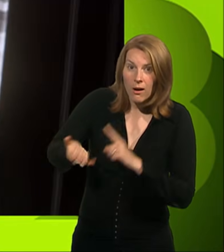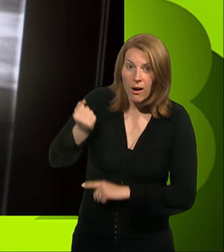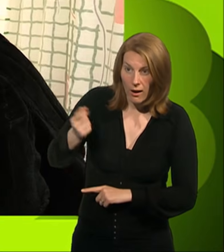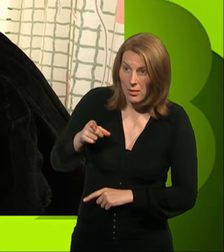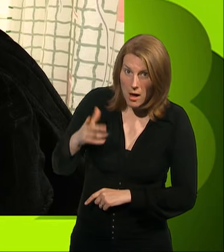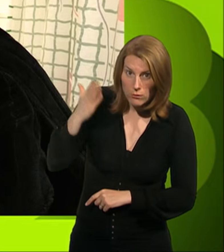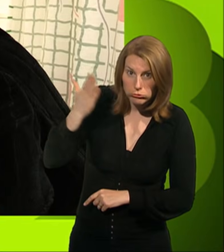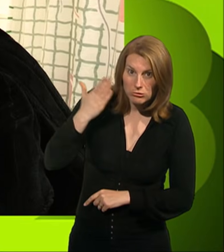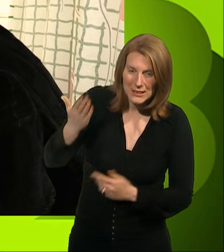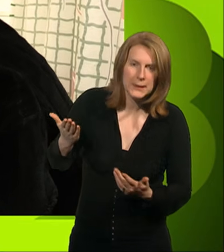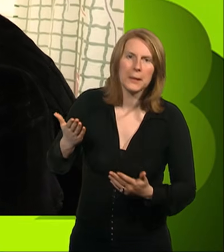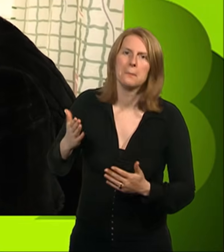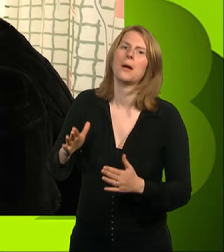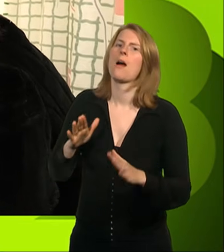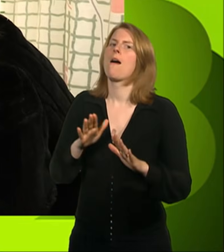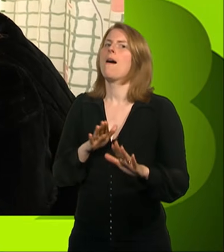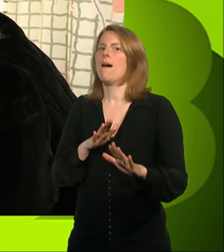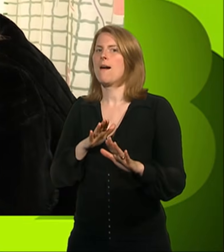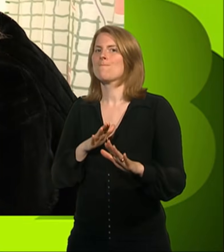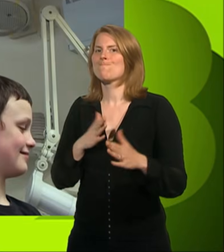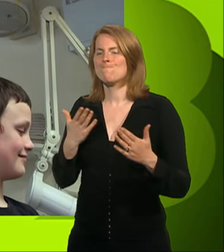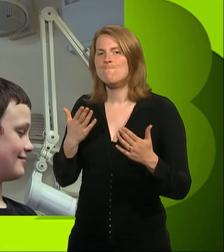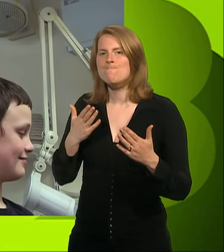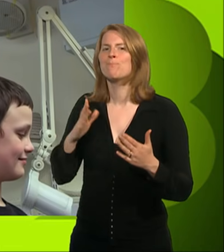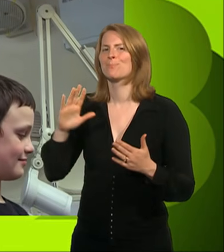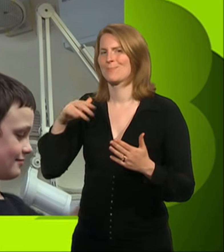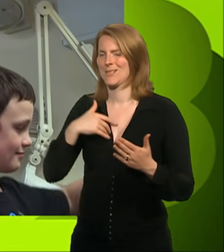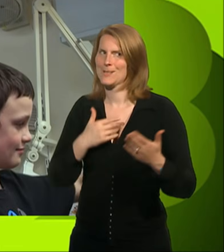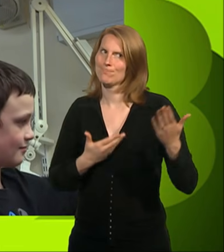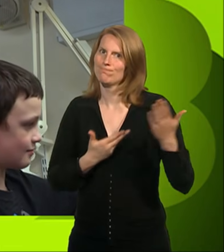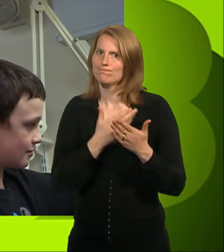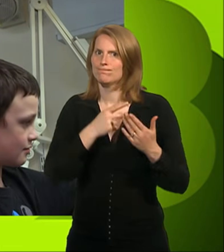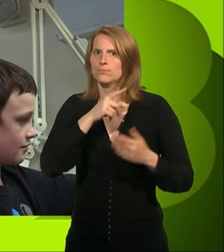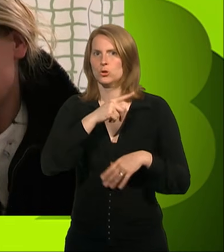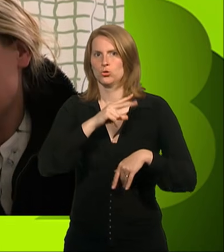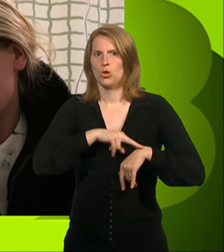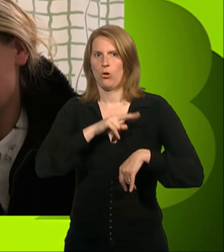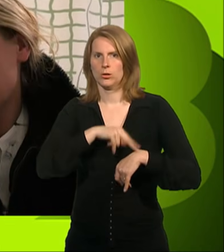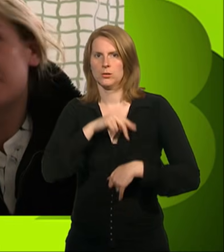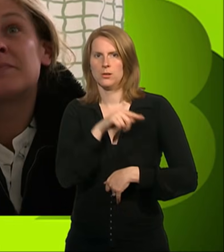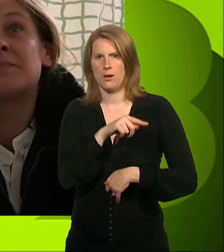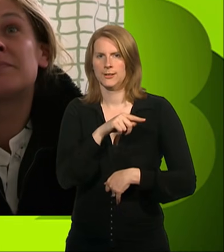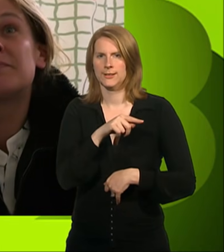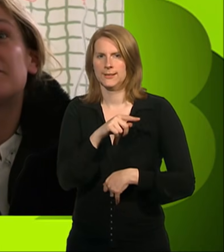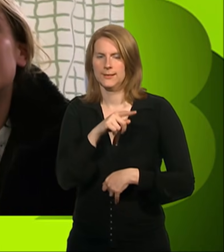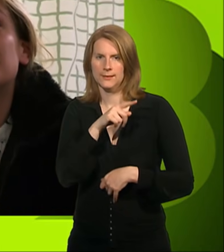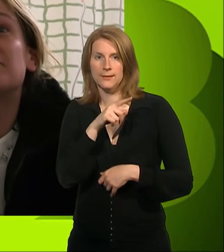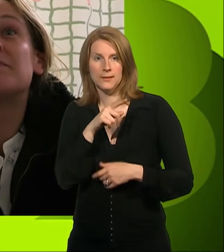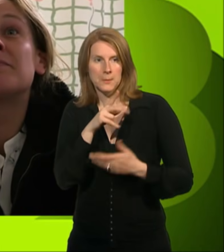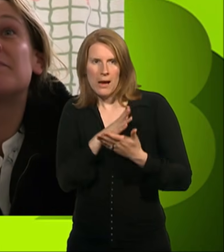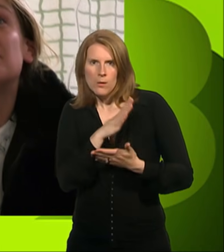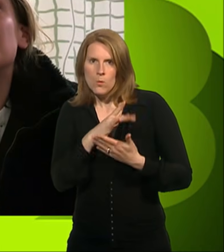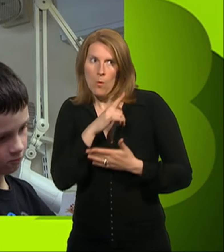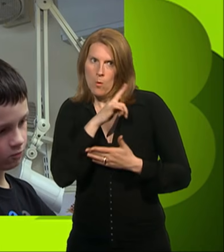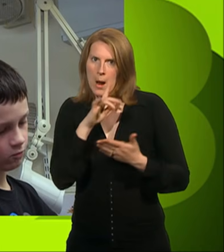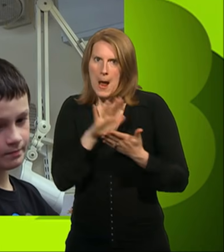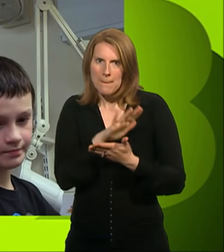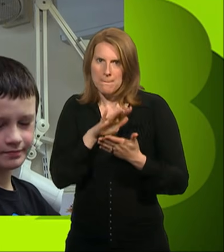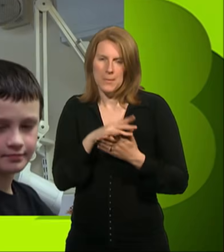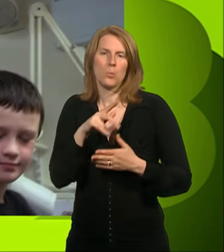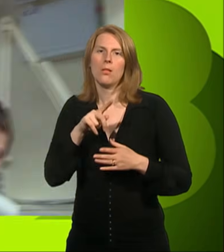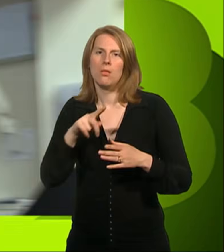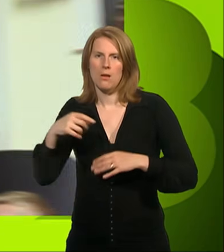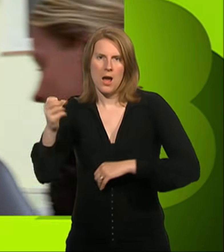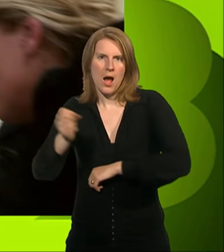on a moment. I just need to have a little word with the bone doctors just to make sure they're happy with the x-ray, because sometimes they want to put wires